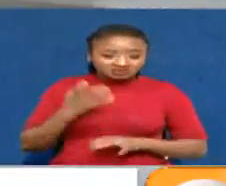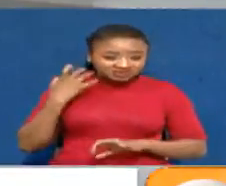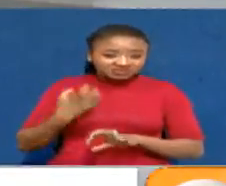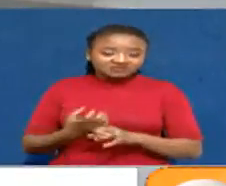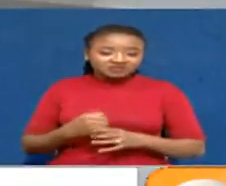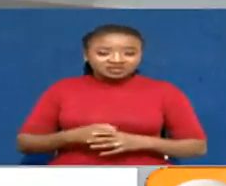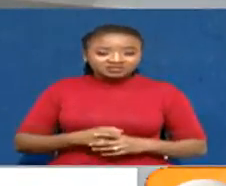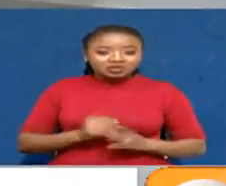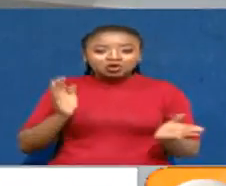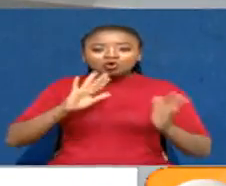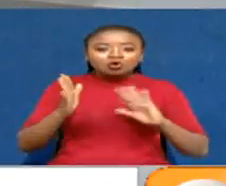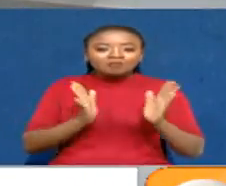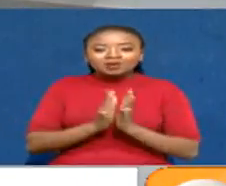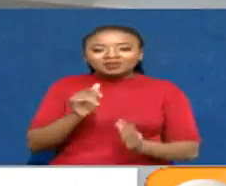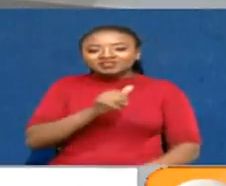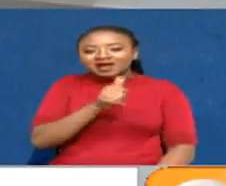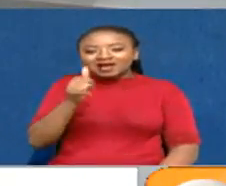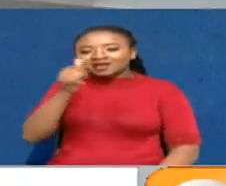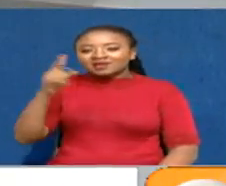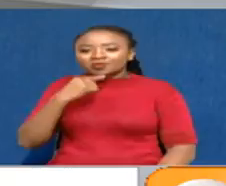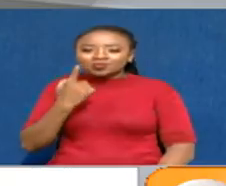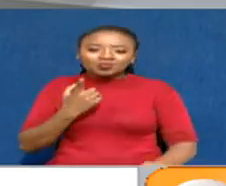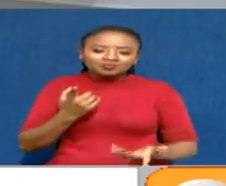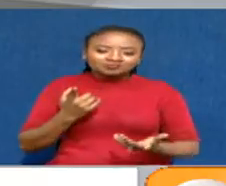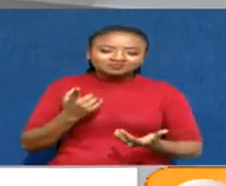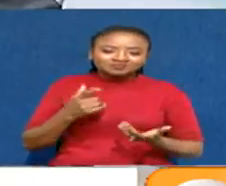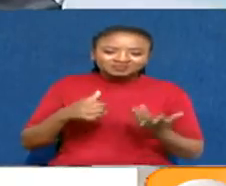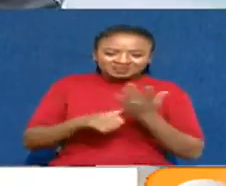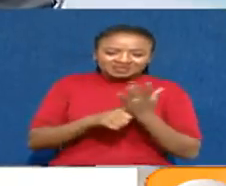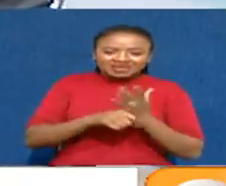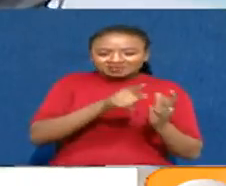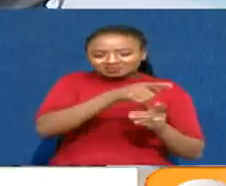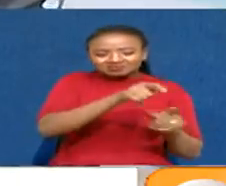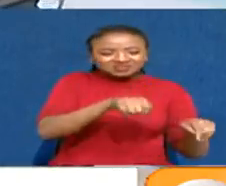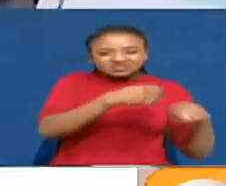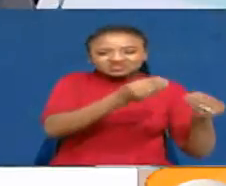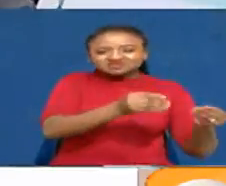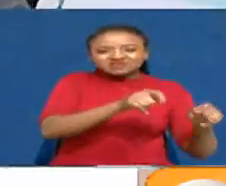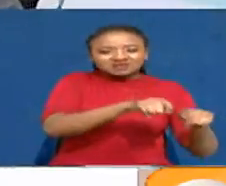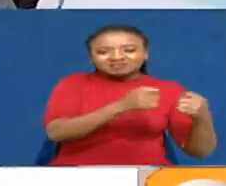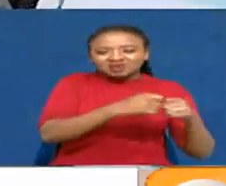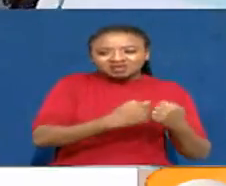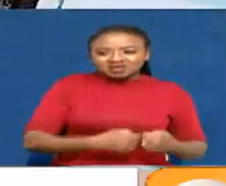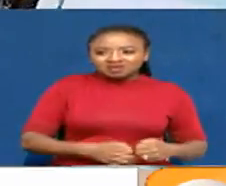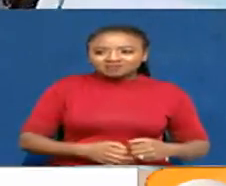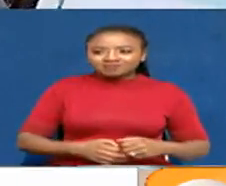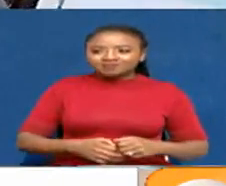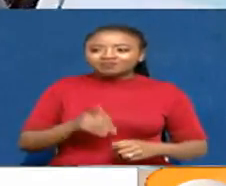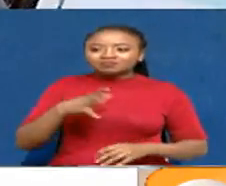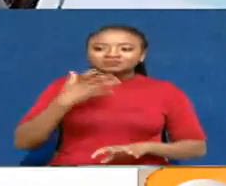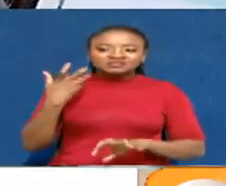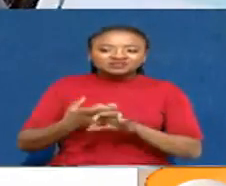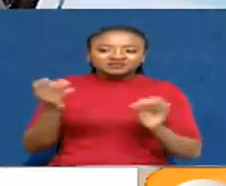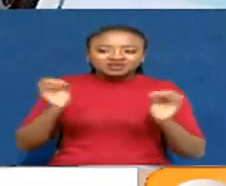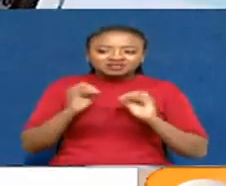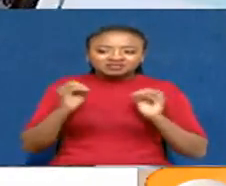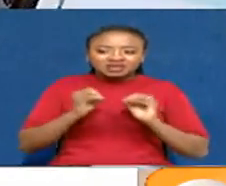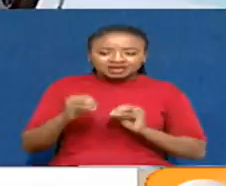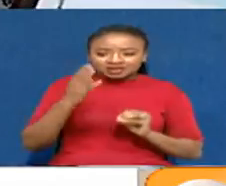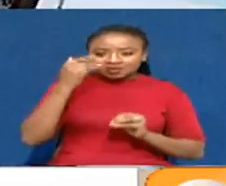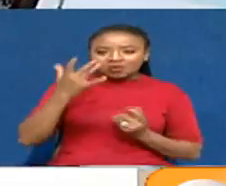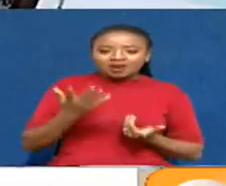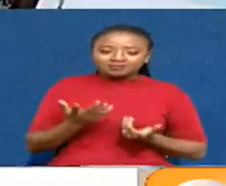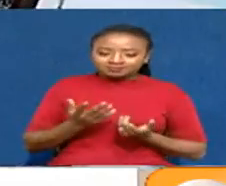Kenya, as compared to the others who you're now calling rogue? No. The products that are in